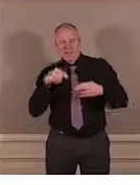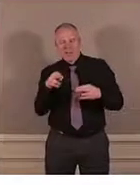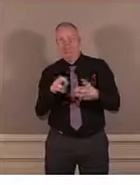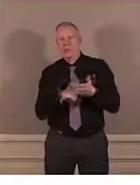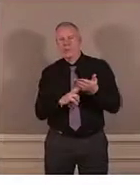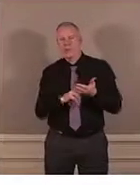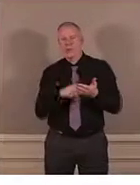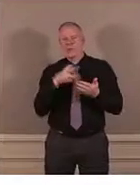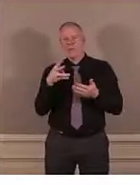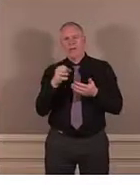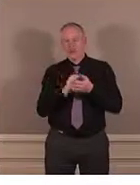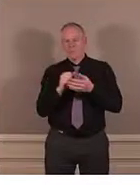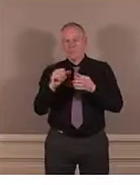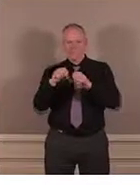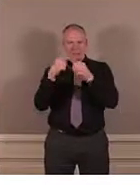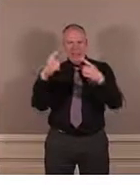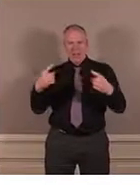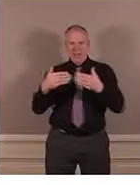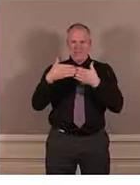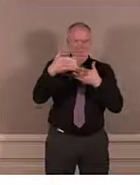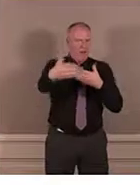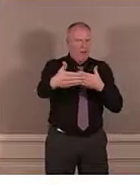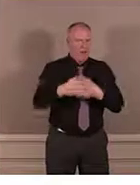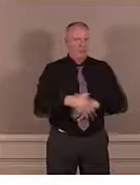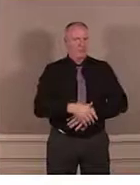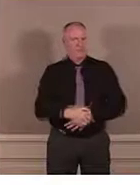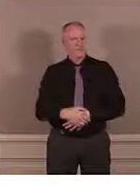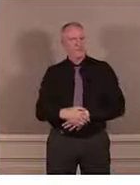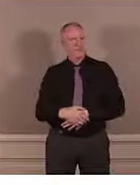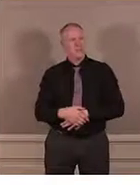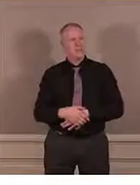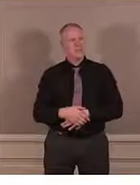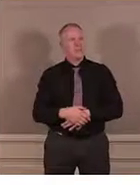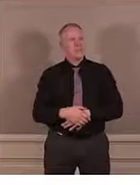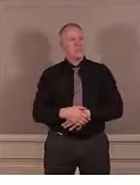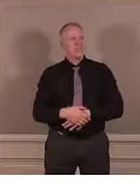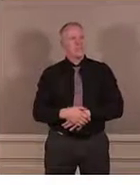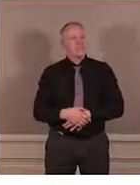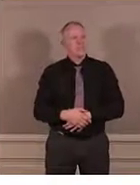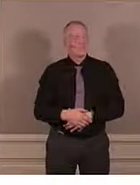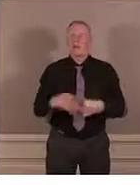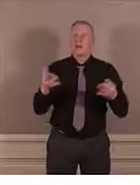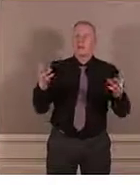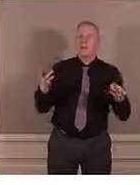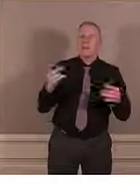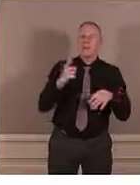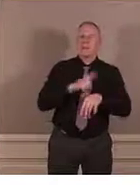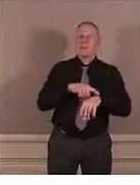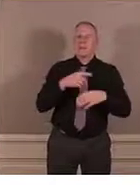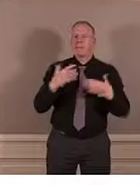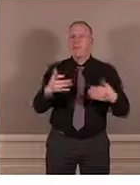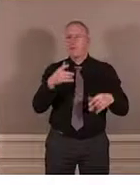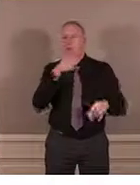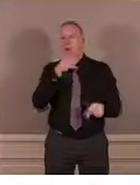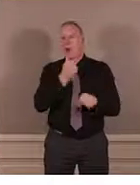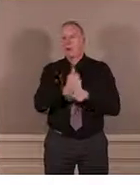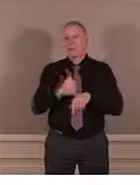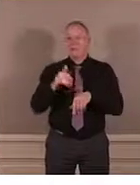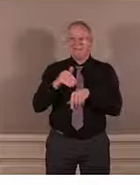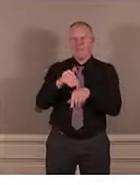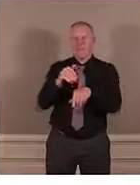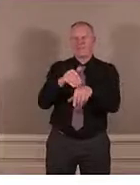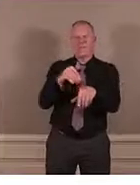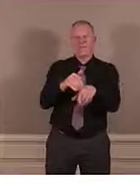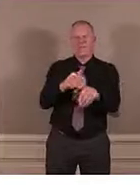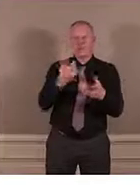that we'll have to untangle going forward. So I just wanted to spend a little bit of time talking about the implications of